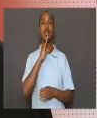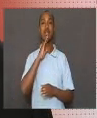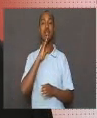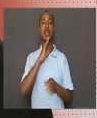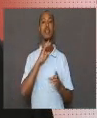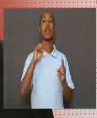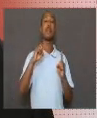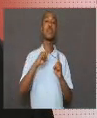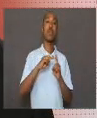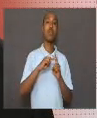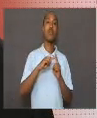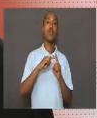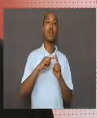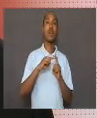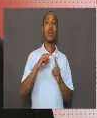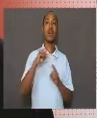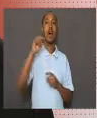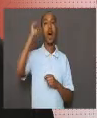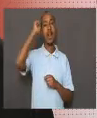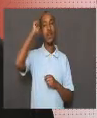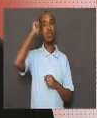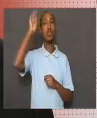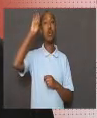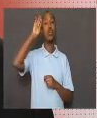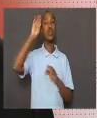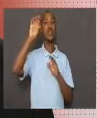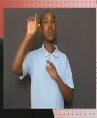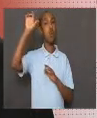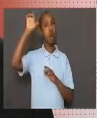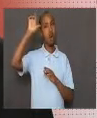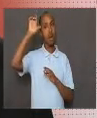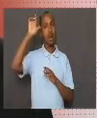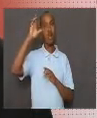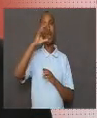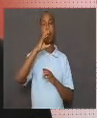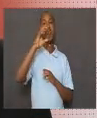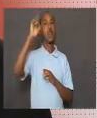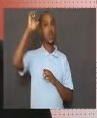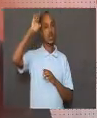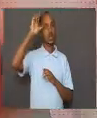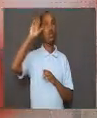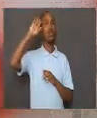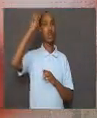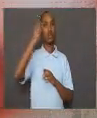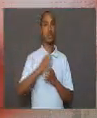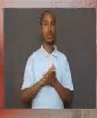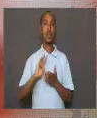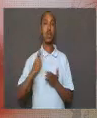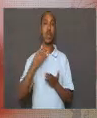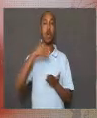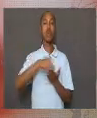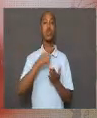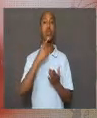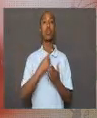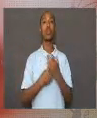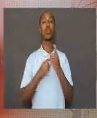in terms of the Arrhenius, Bronsted-Lowry, and Lewis concepts. We also